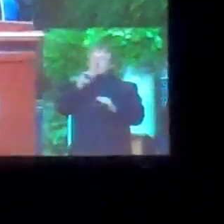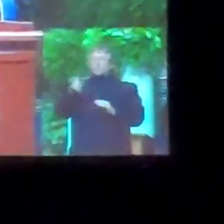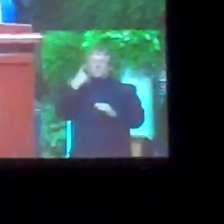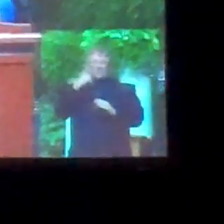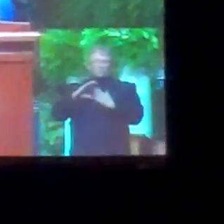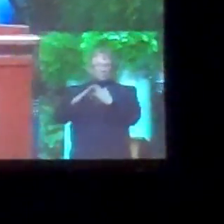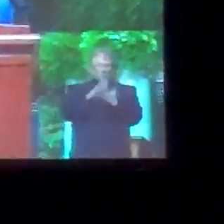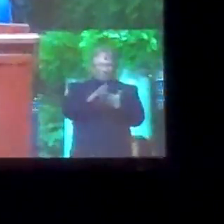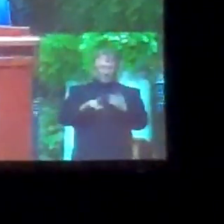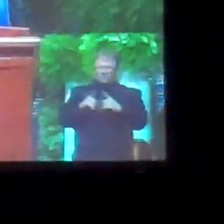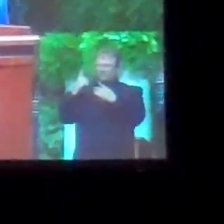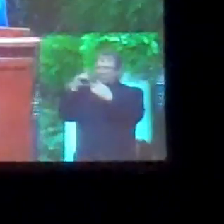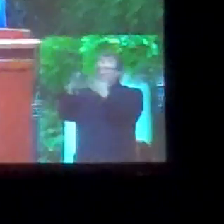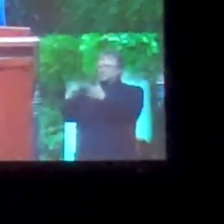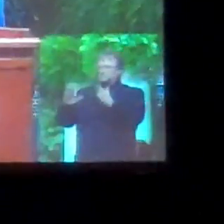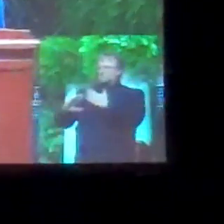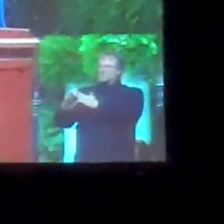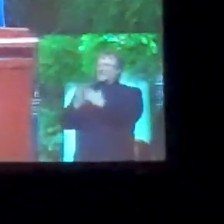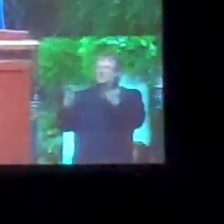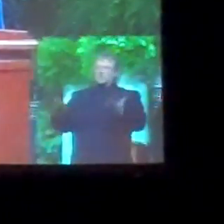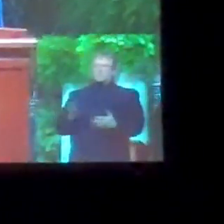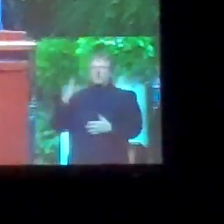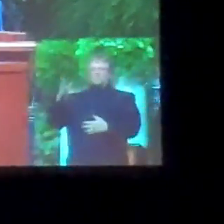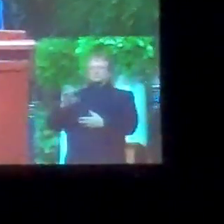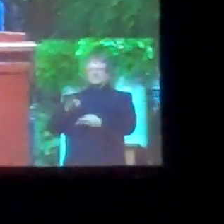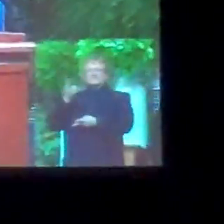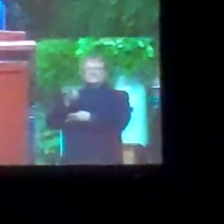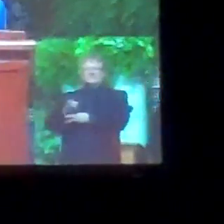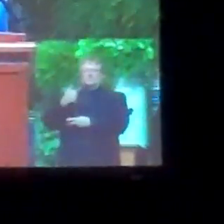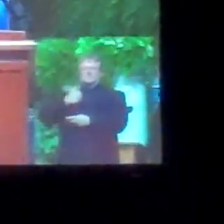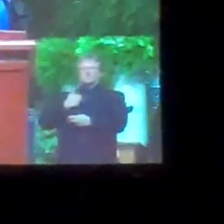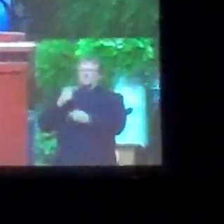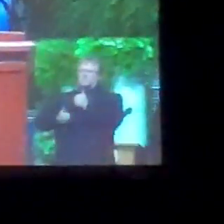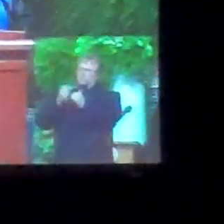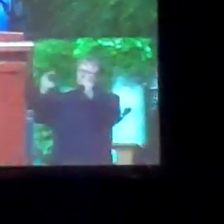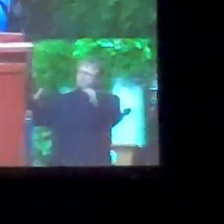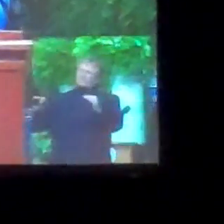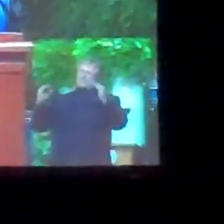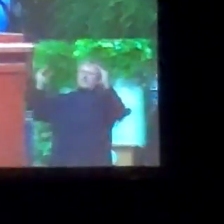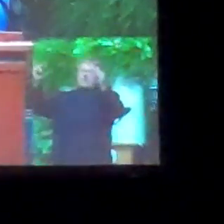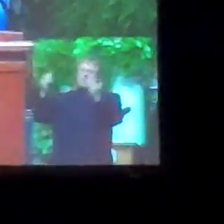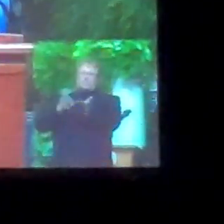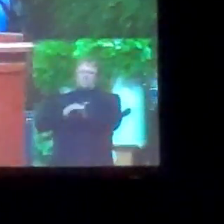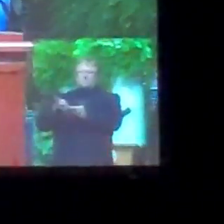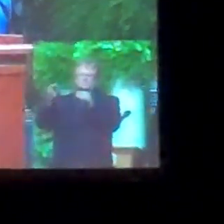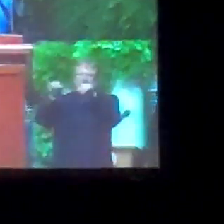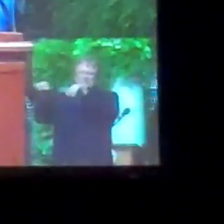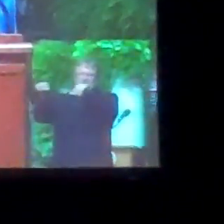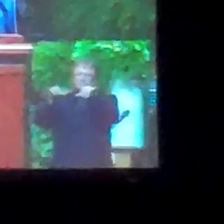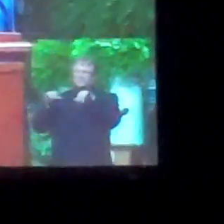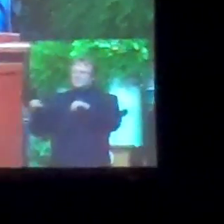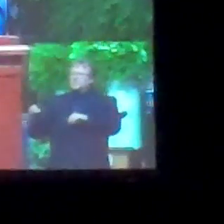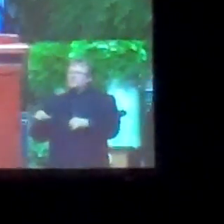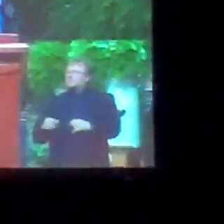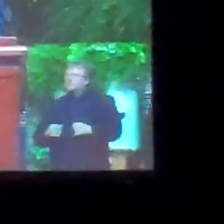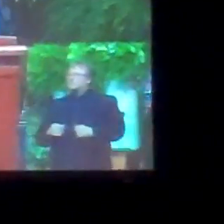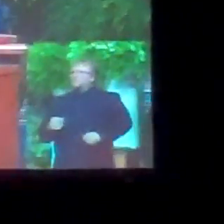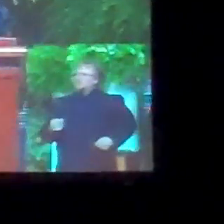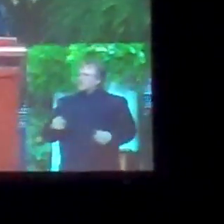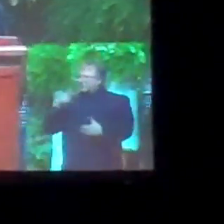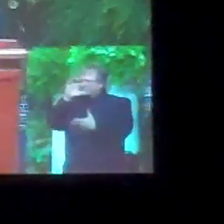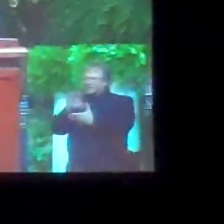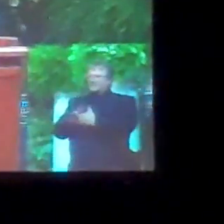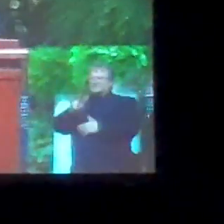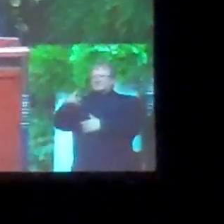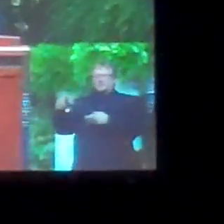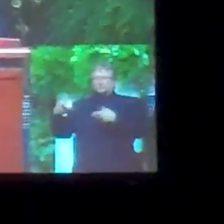is here that I've learned to uphold myself to the absolute highest standard of integrity, to believe in second chances,